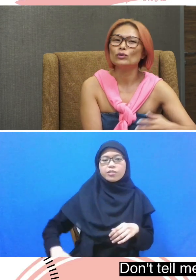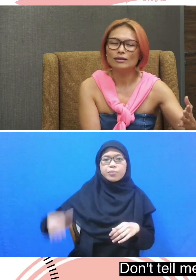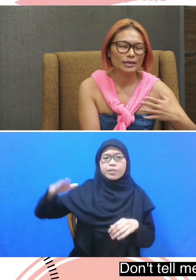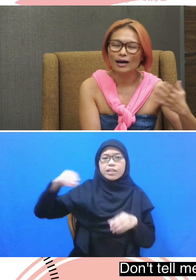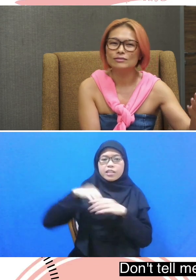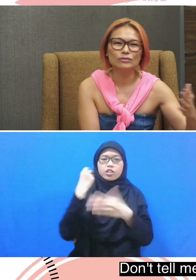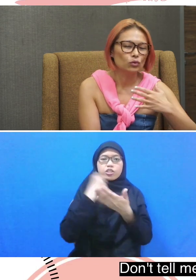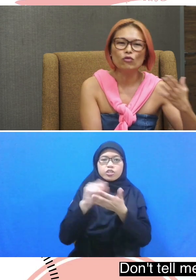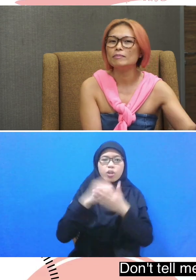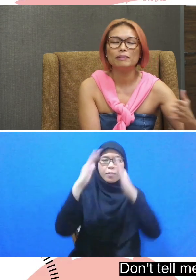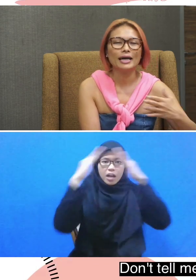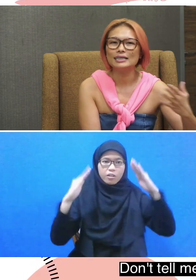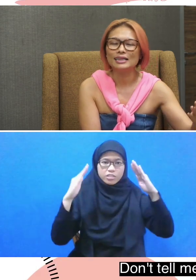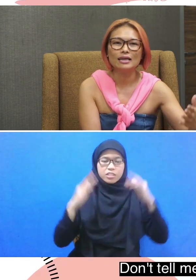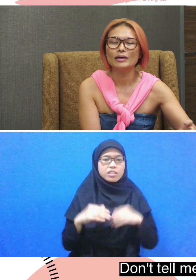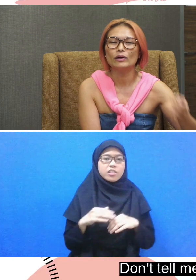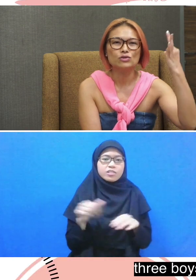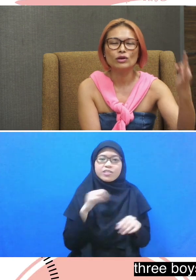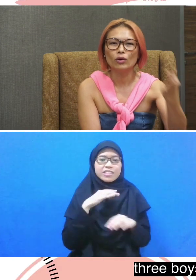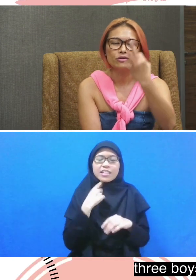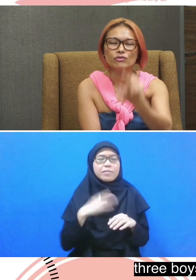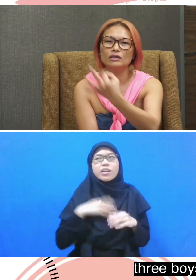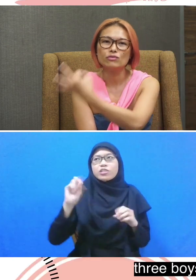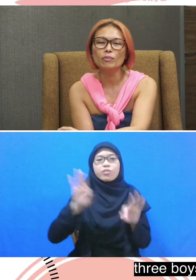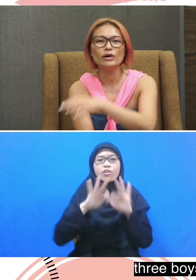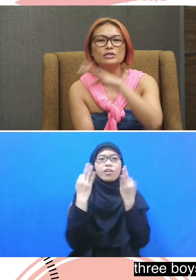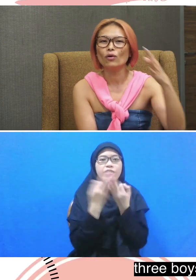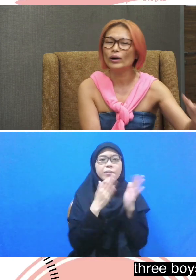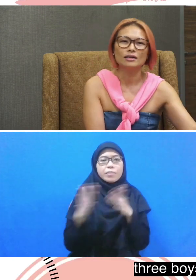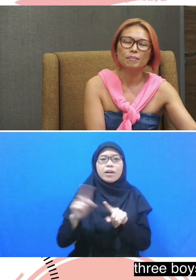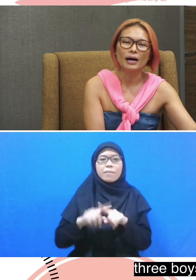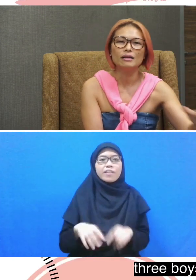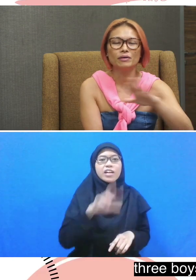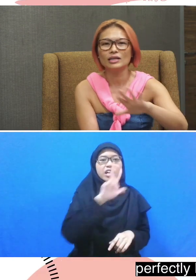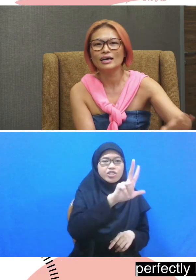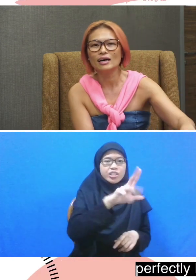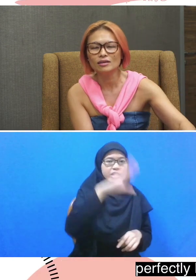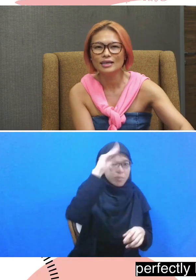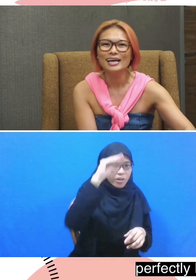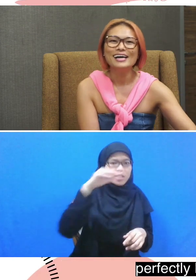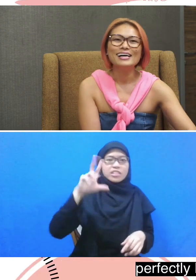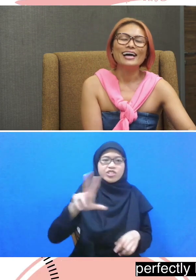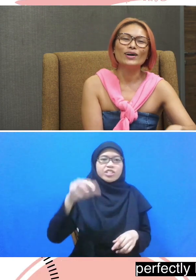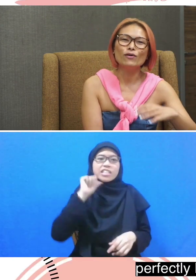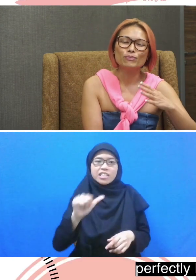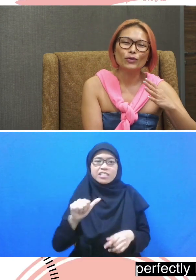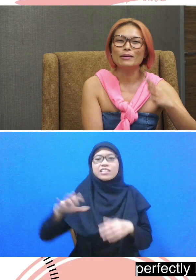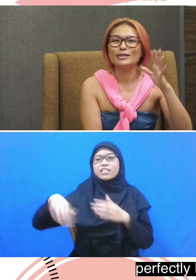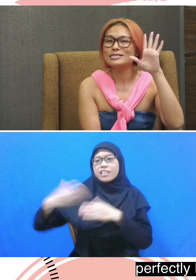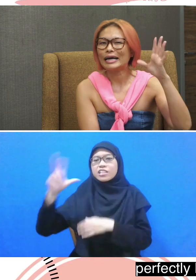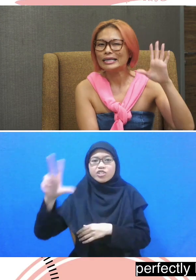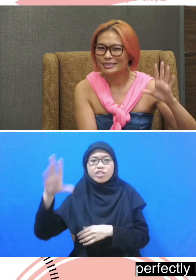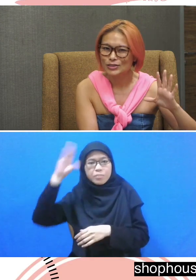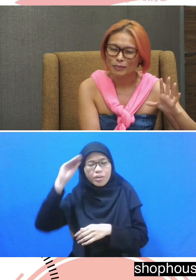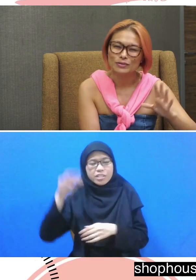Don't tell me how, no family planning, nothing, but it was 3 boys, 3 girls, 3 boys, all 1 year apart, perfectly healthy, and all brought up in